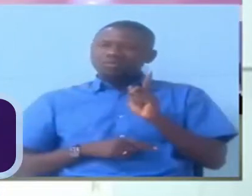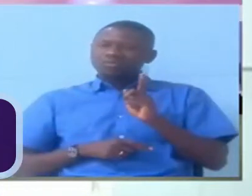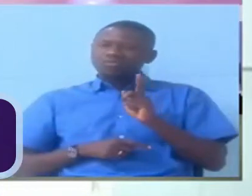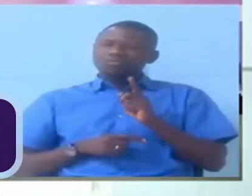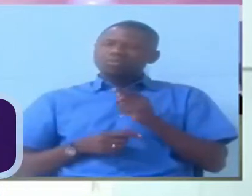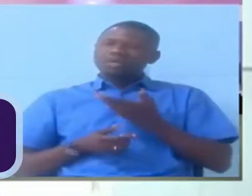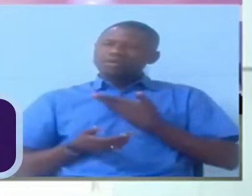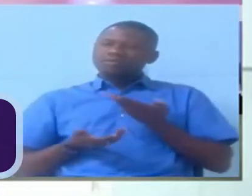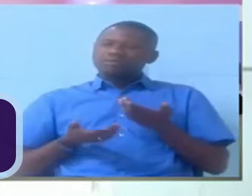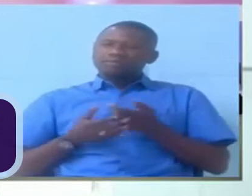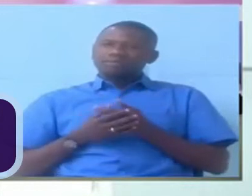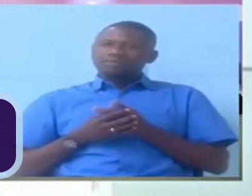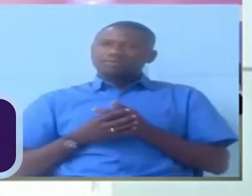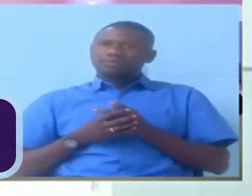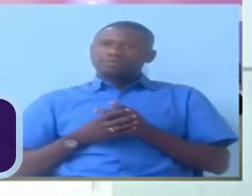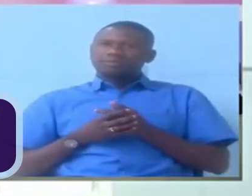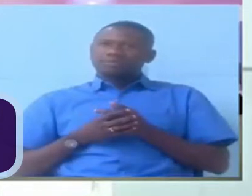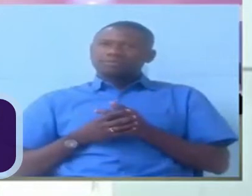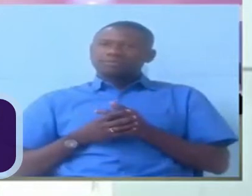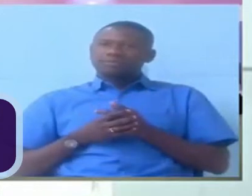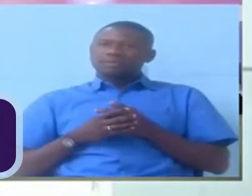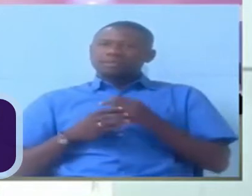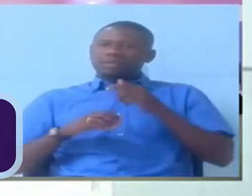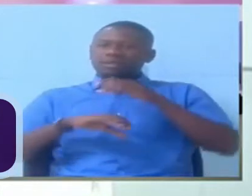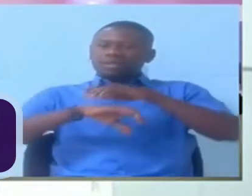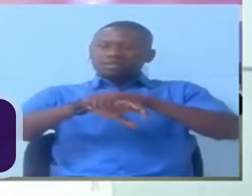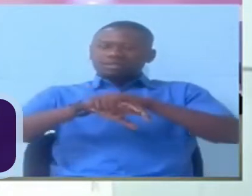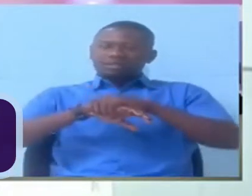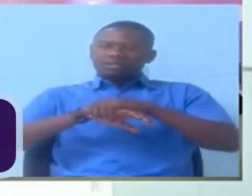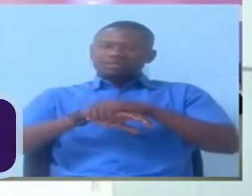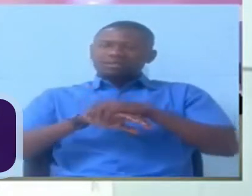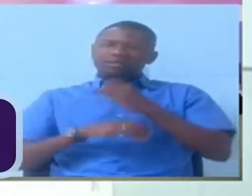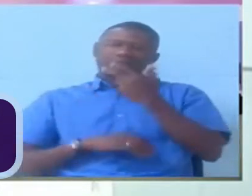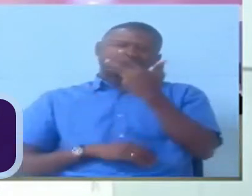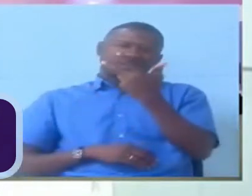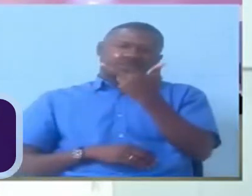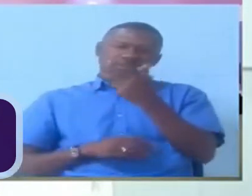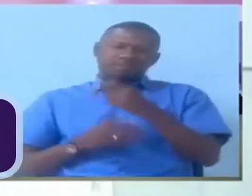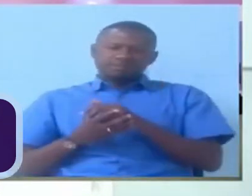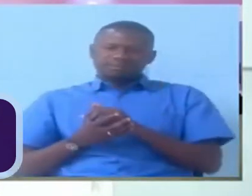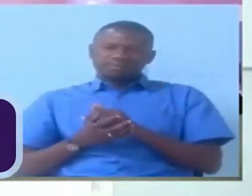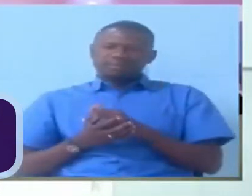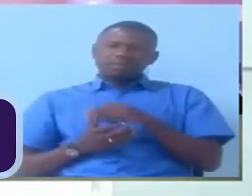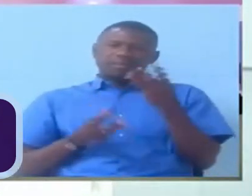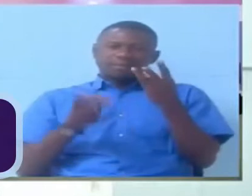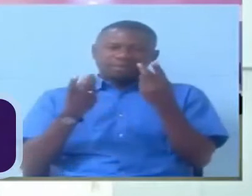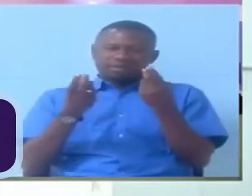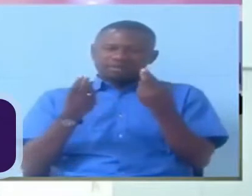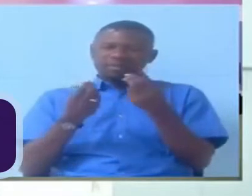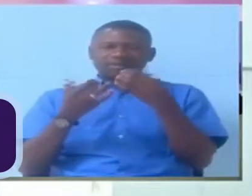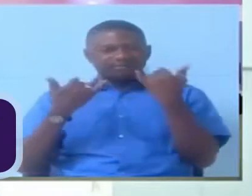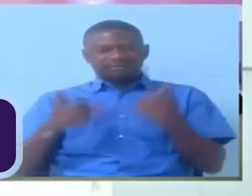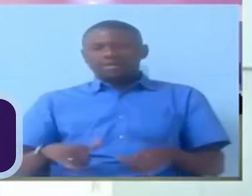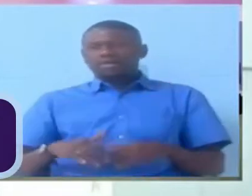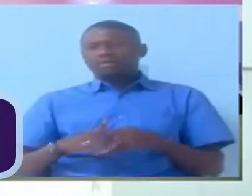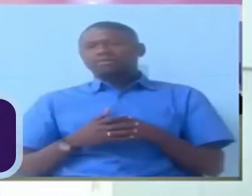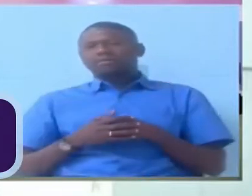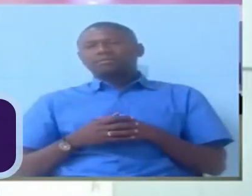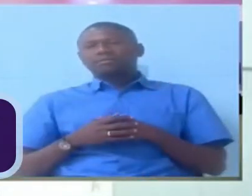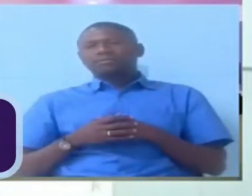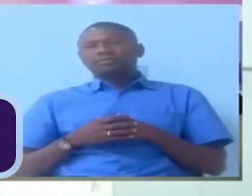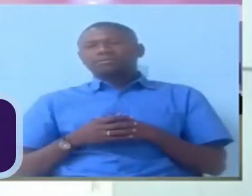your six best subjects are aggregated. Yalong ni all level kalong. Ye subject sul ye minke mi yalong ko ye